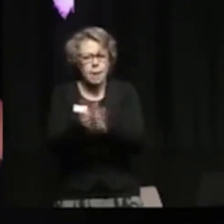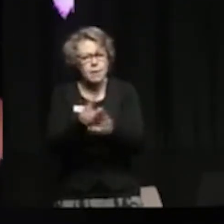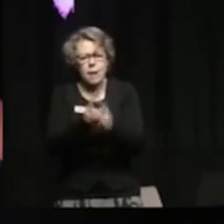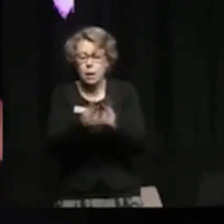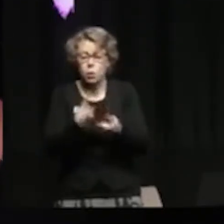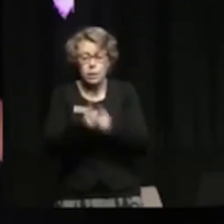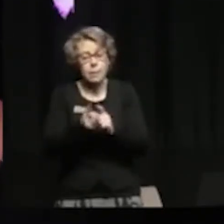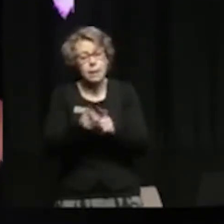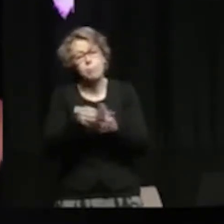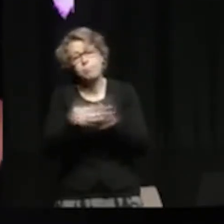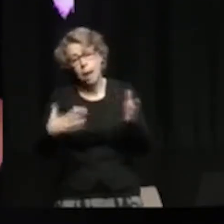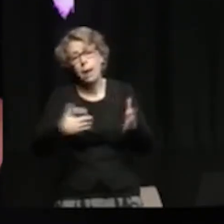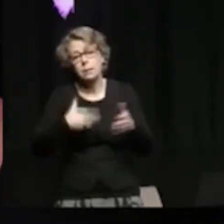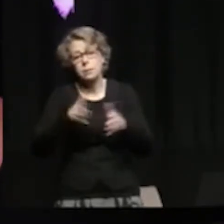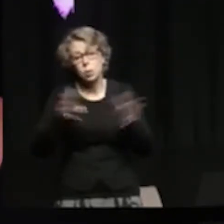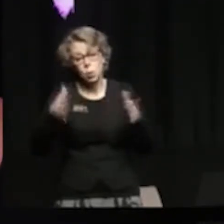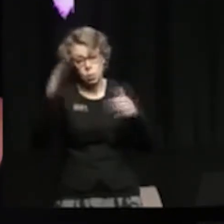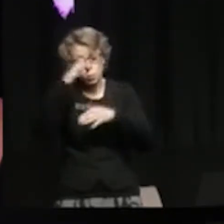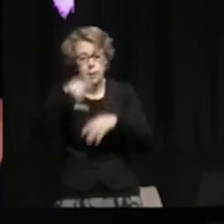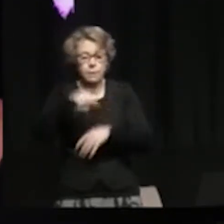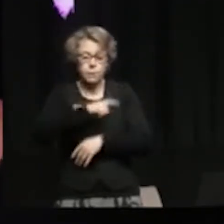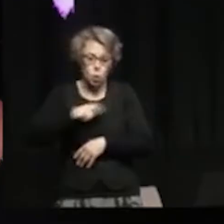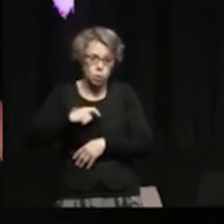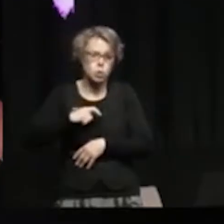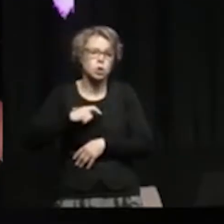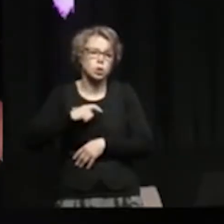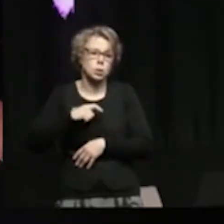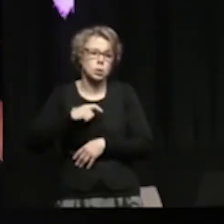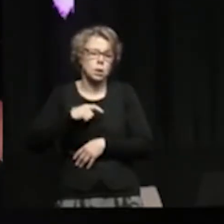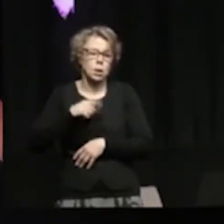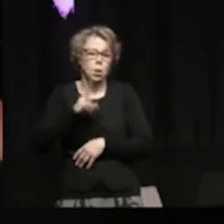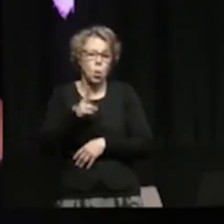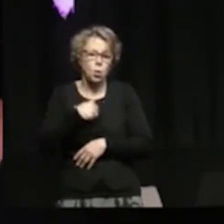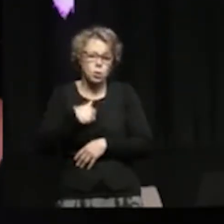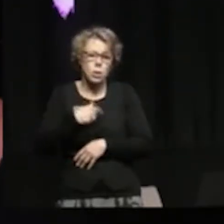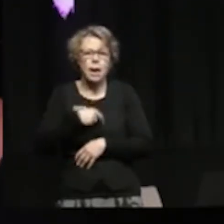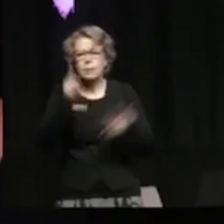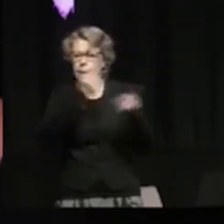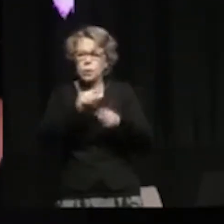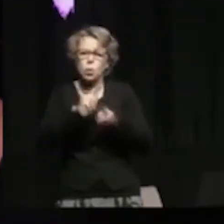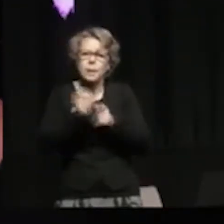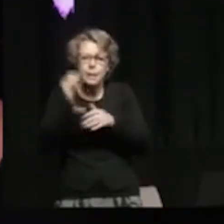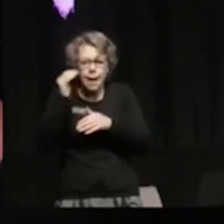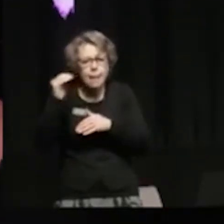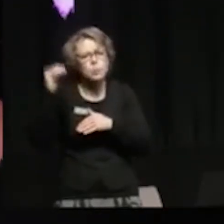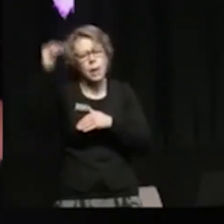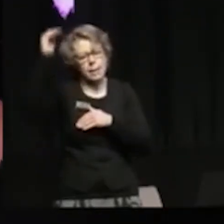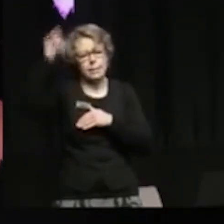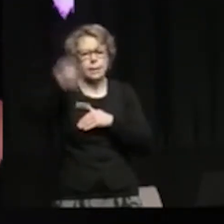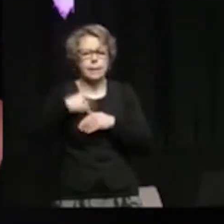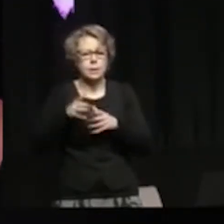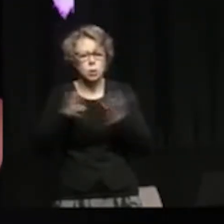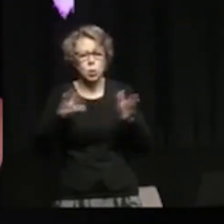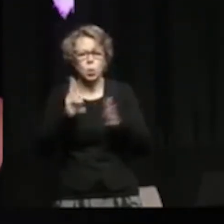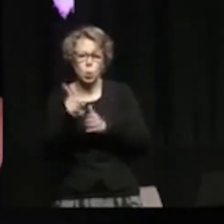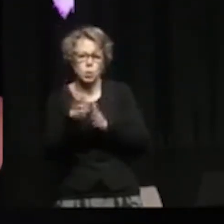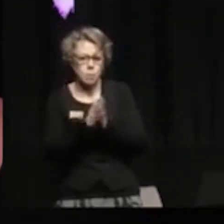other. And that's a big problem. And the increasingly elderly population is perhaps the biggest challenge of